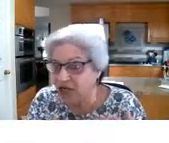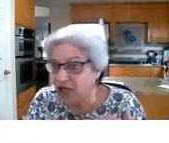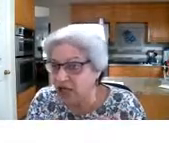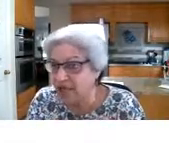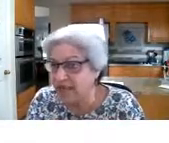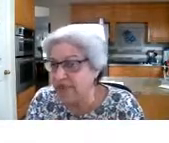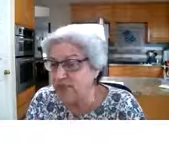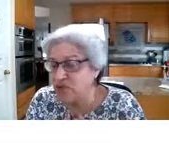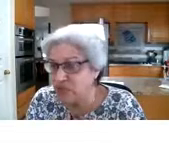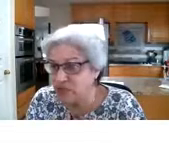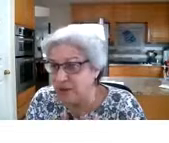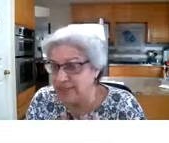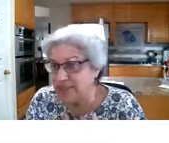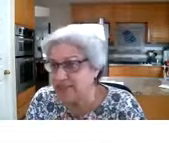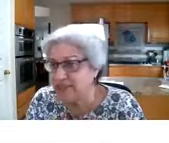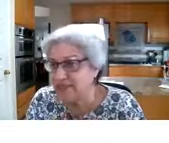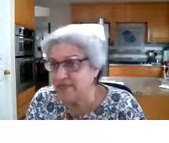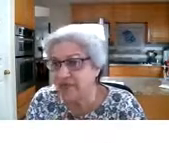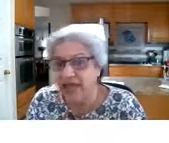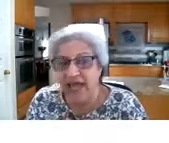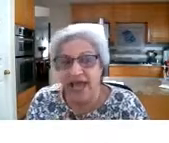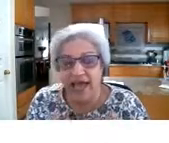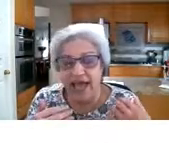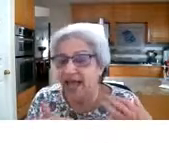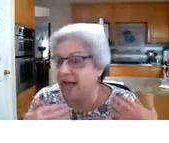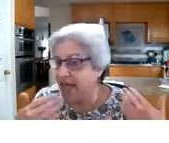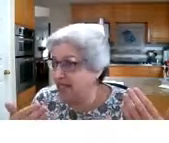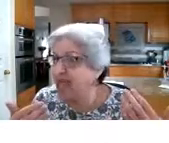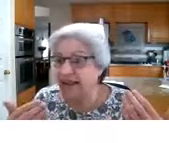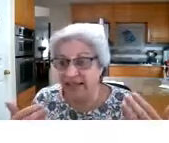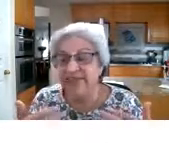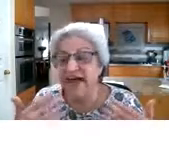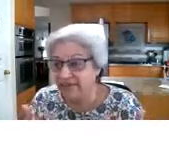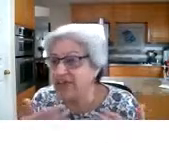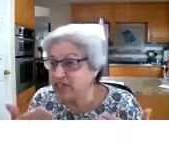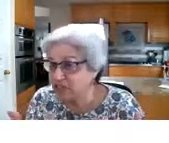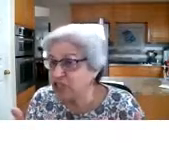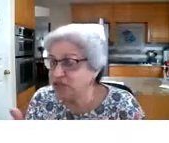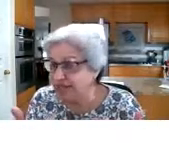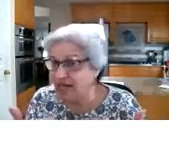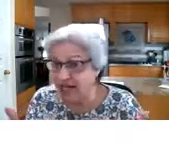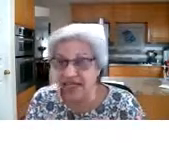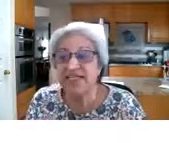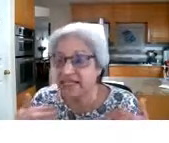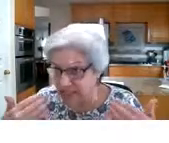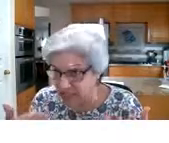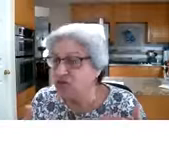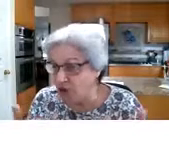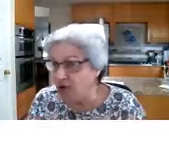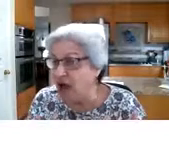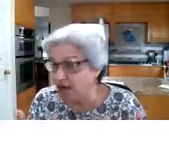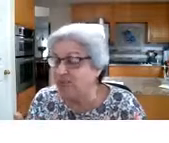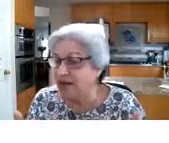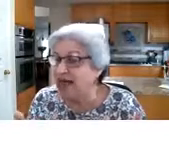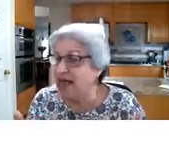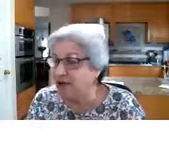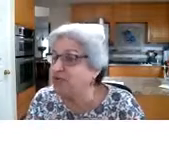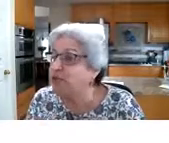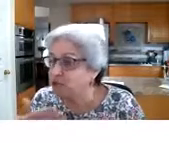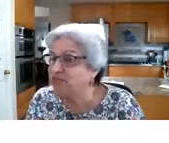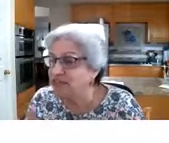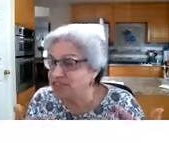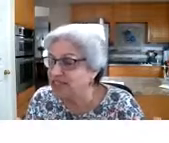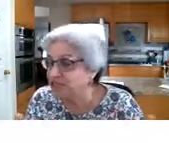and started looking at the immune responses. And again, that phase two study is still going on right